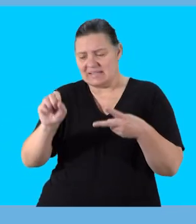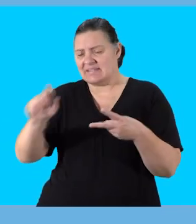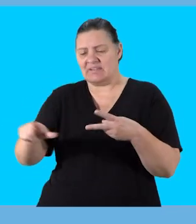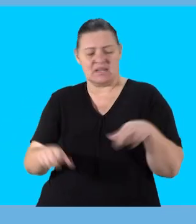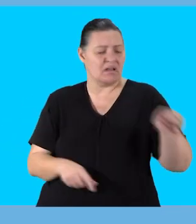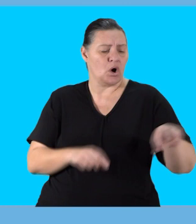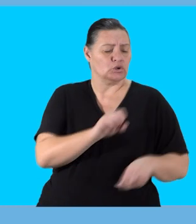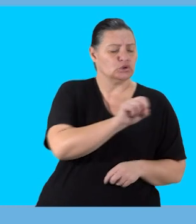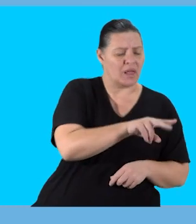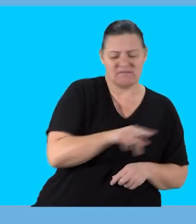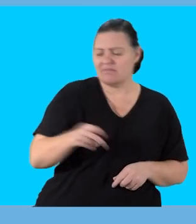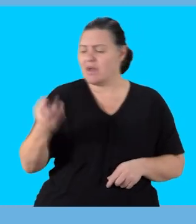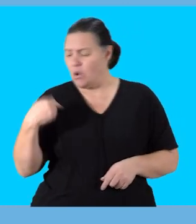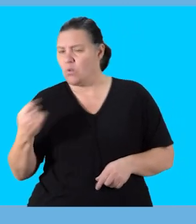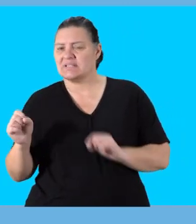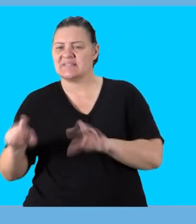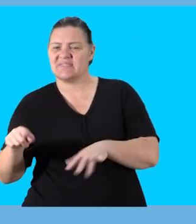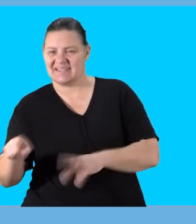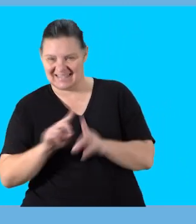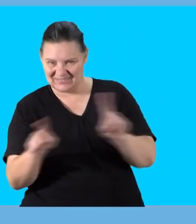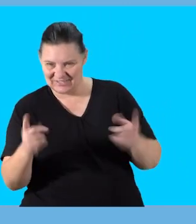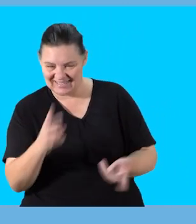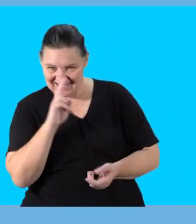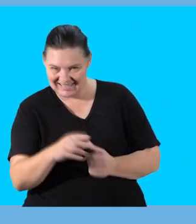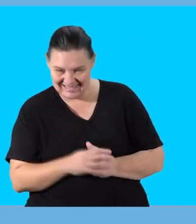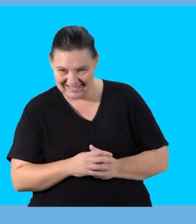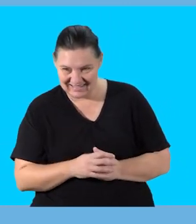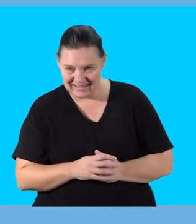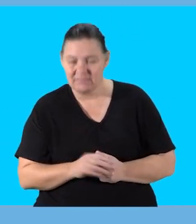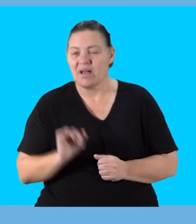it's different from the one that you've just seen now. And then the